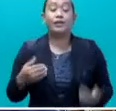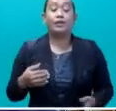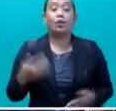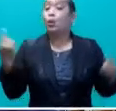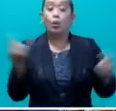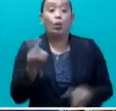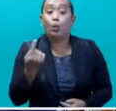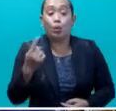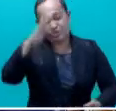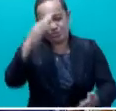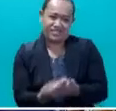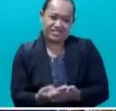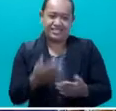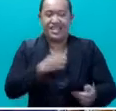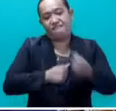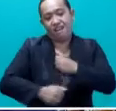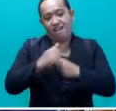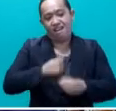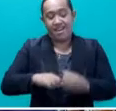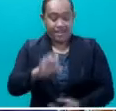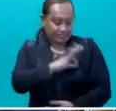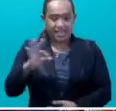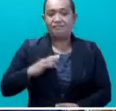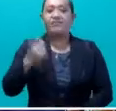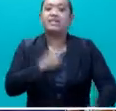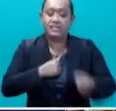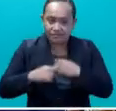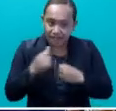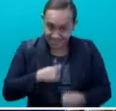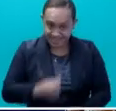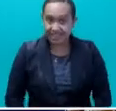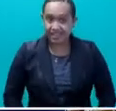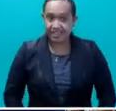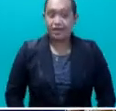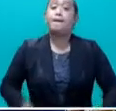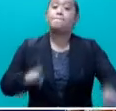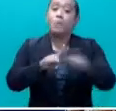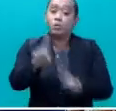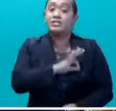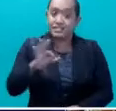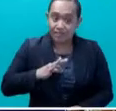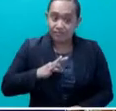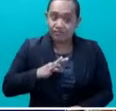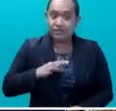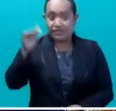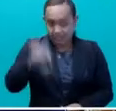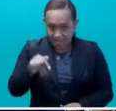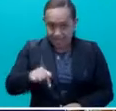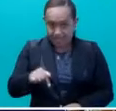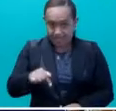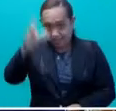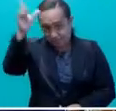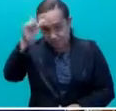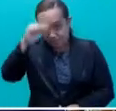The victims are the students and the staff. And who are the majority? The majority of the staff are Fiji staff and